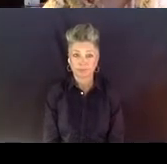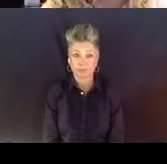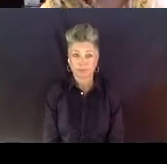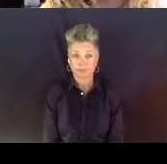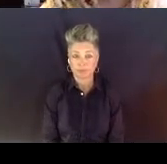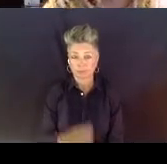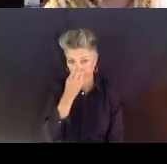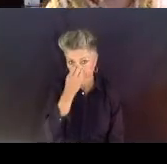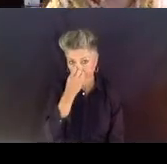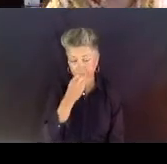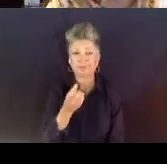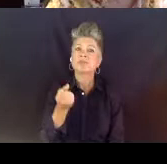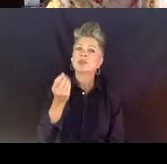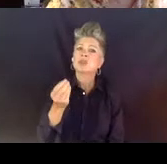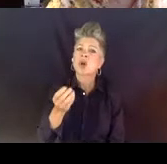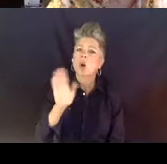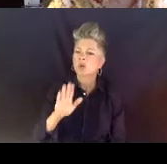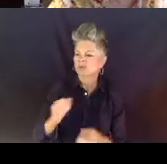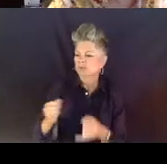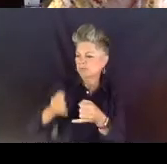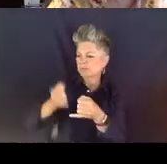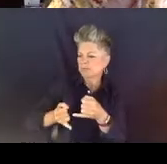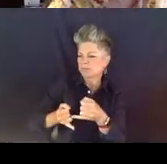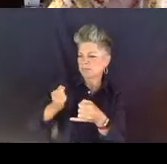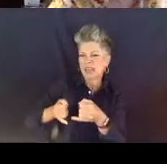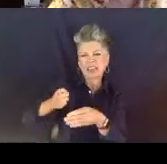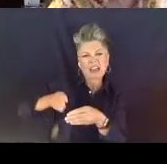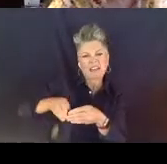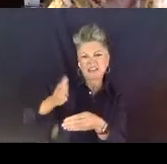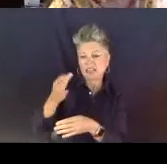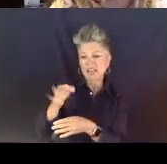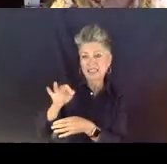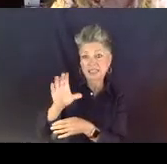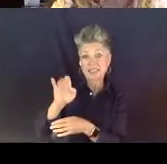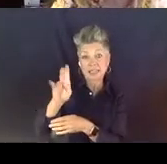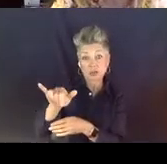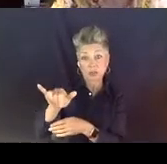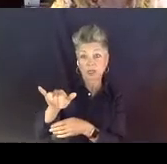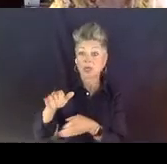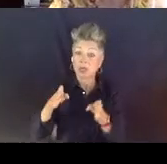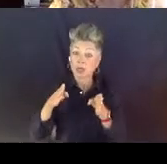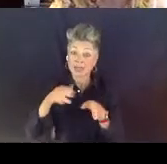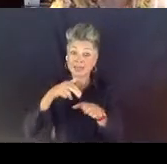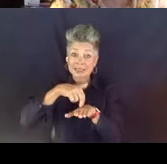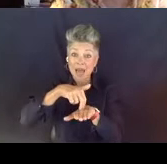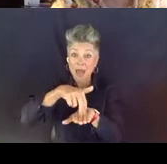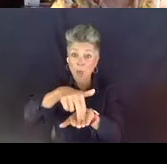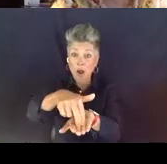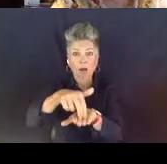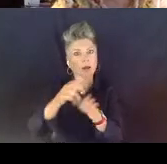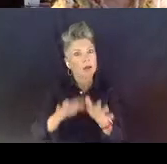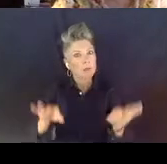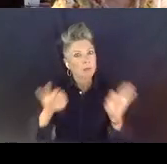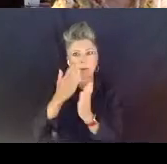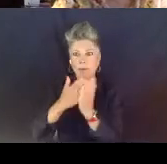So by the end of the 19th century, sidewalks had become important elements of the urban infrastructure, and